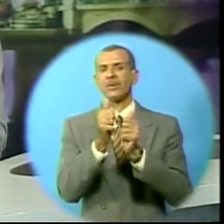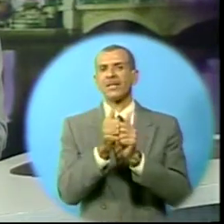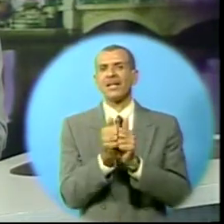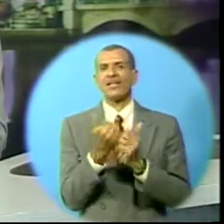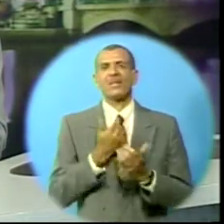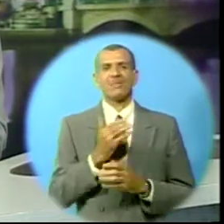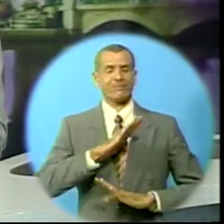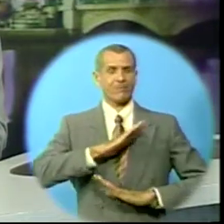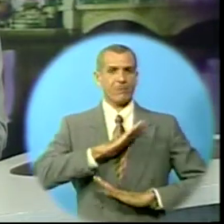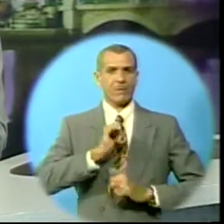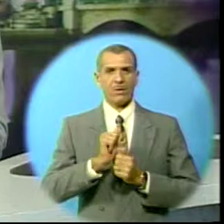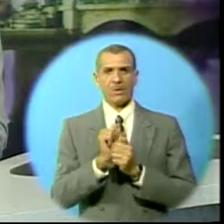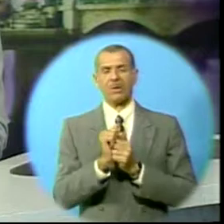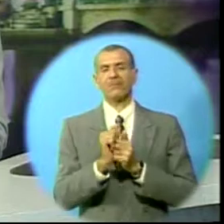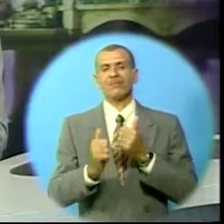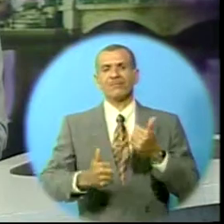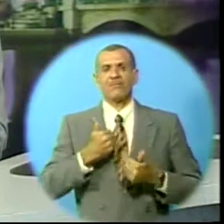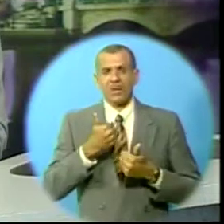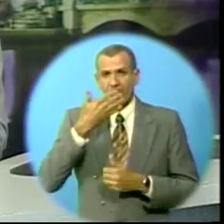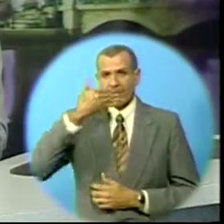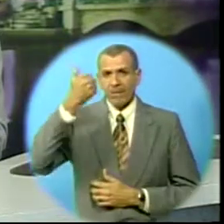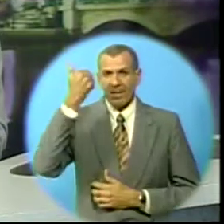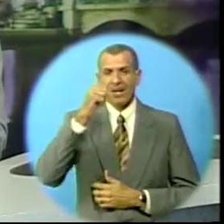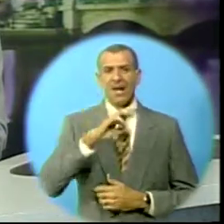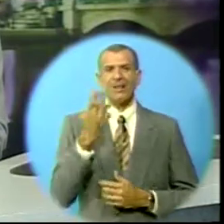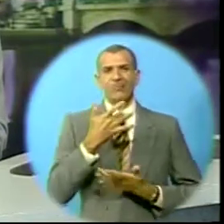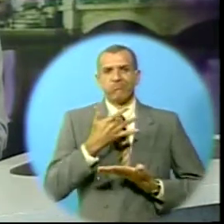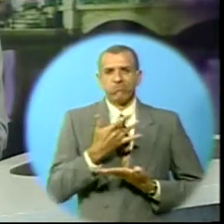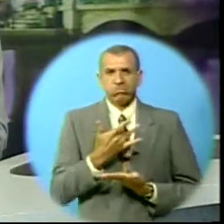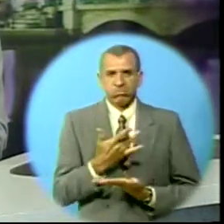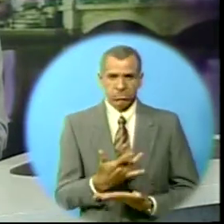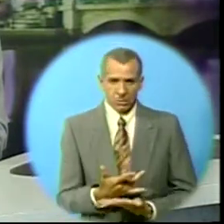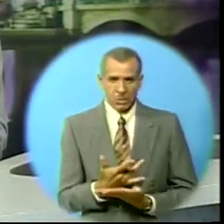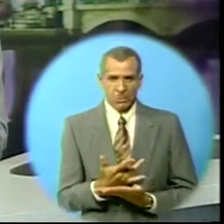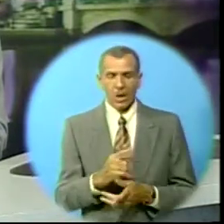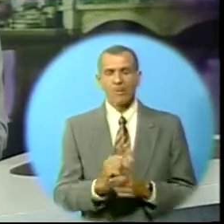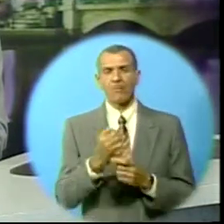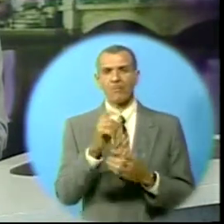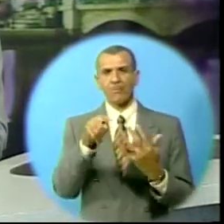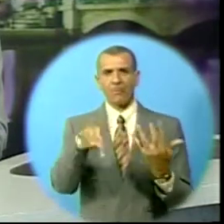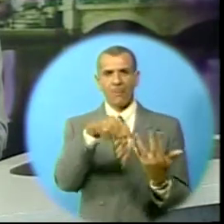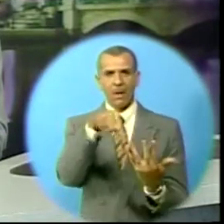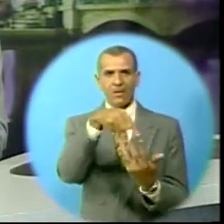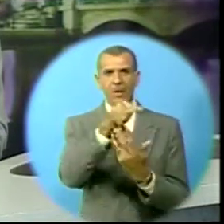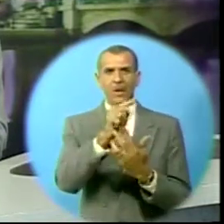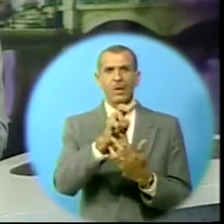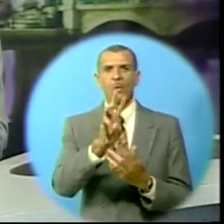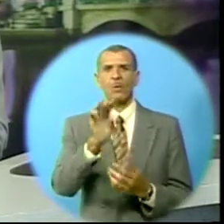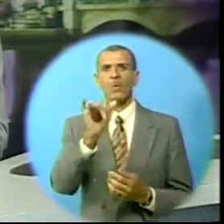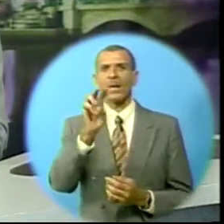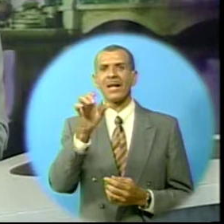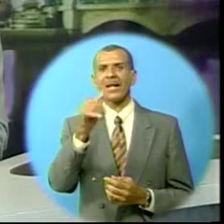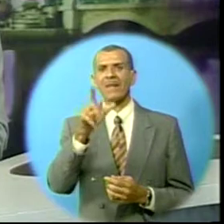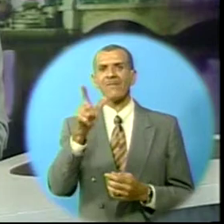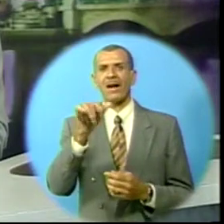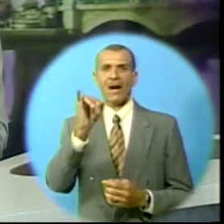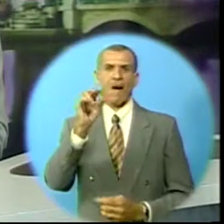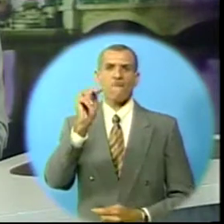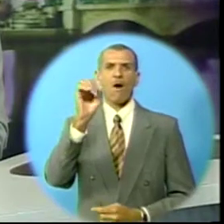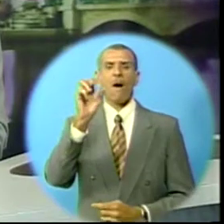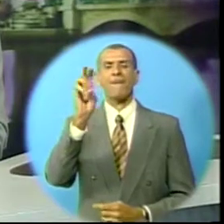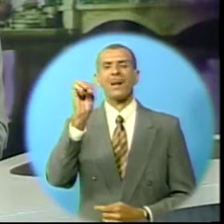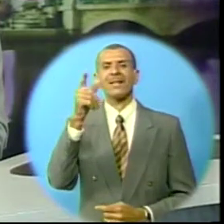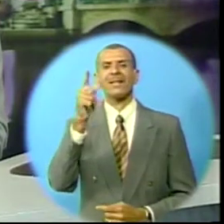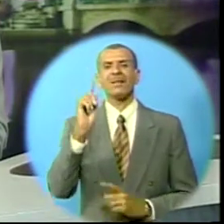showing, having performed at their best, while others were very disappointed. Among them was weightlifter Yvonne McNee, who heading into the